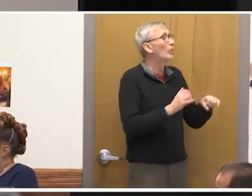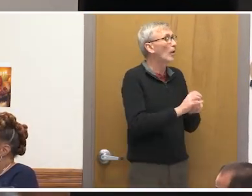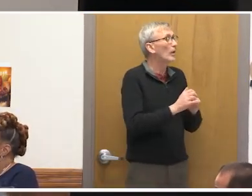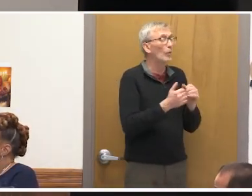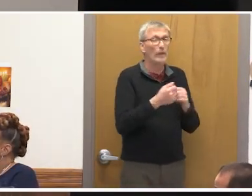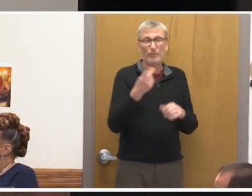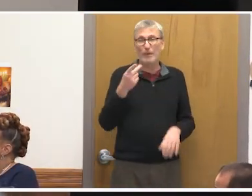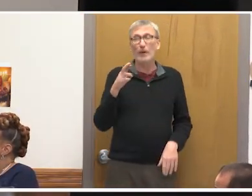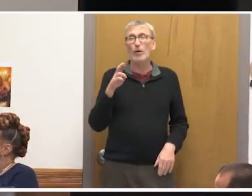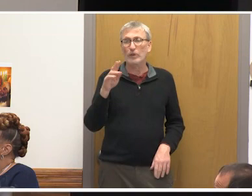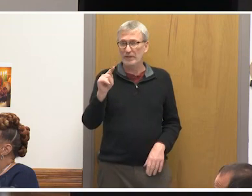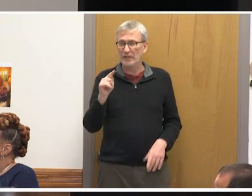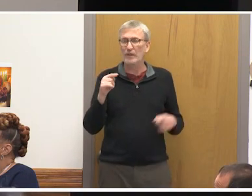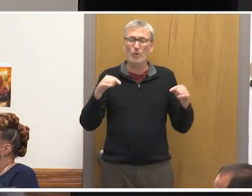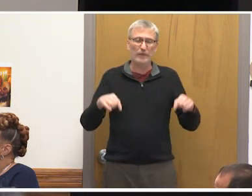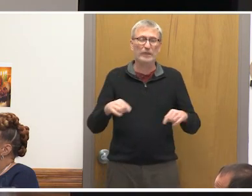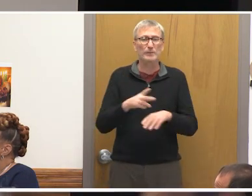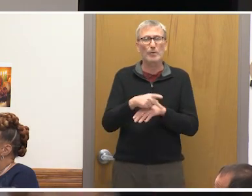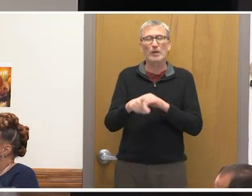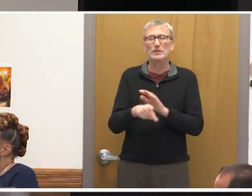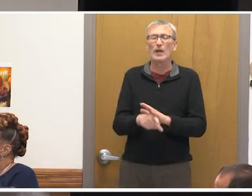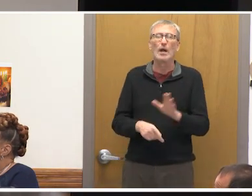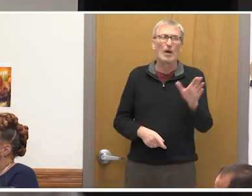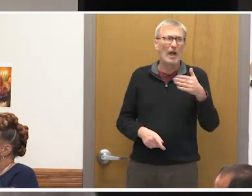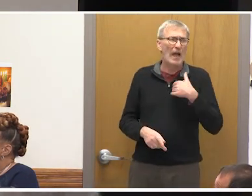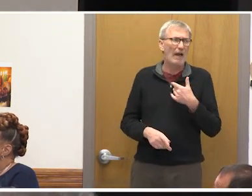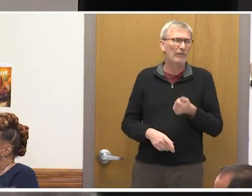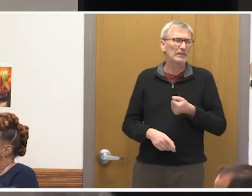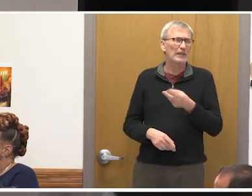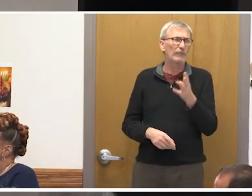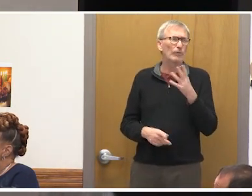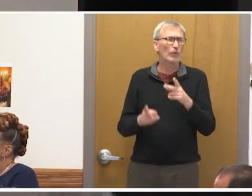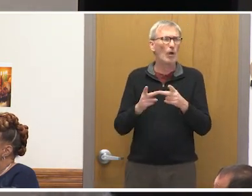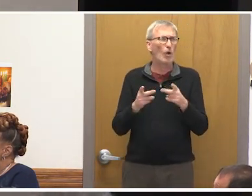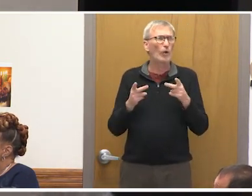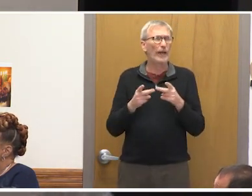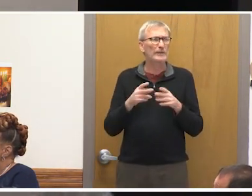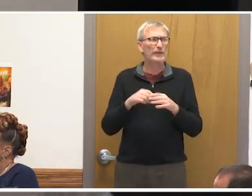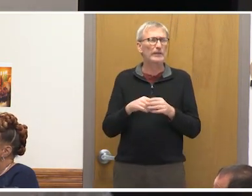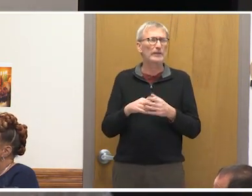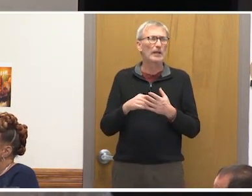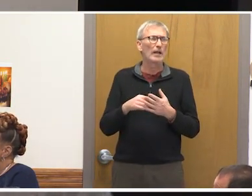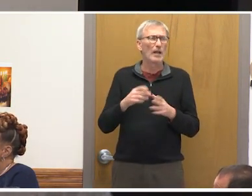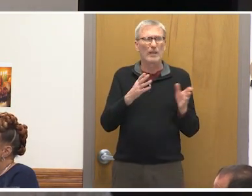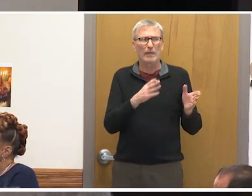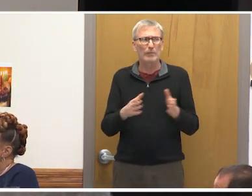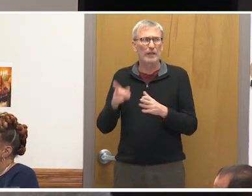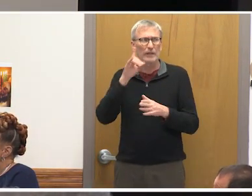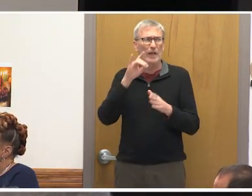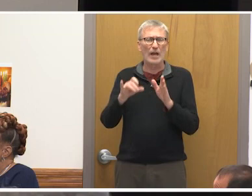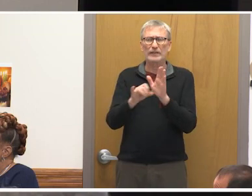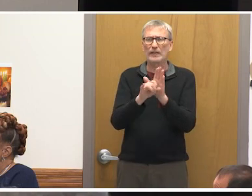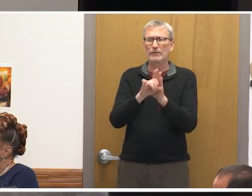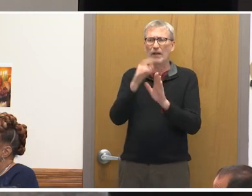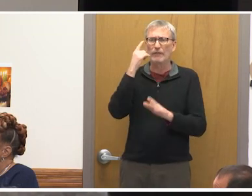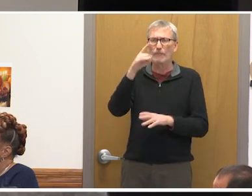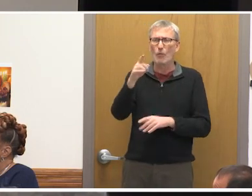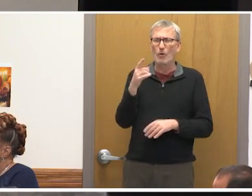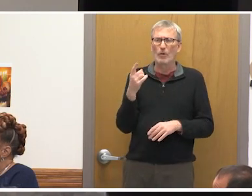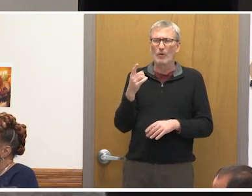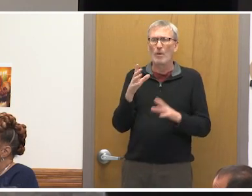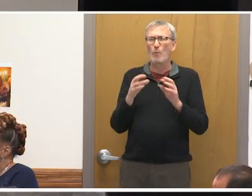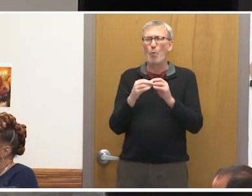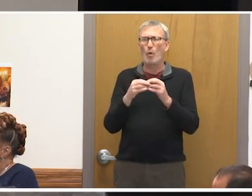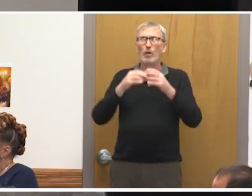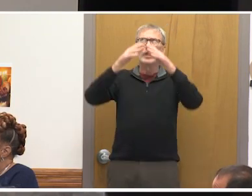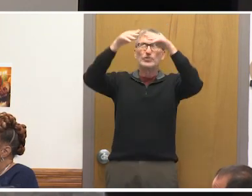project, and we will continue to coordinate with them. There are several locations in the Homewood Mobility Plan that were identified for potential additional